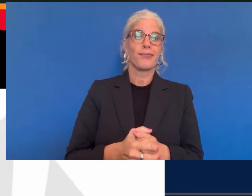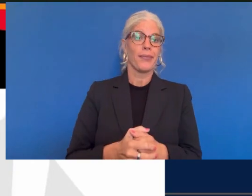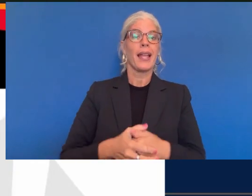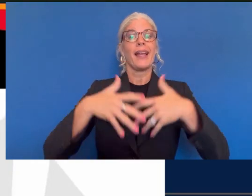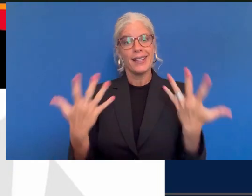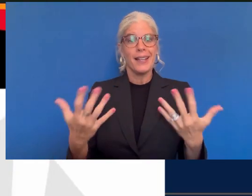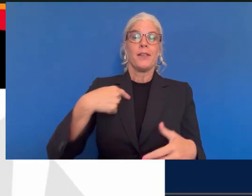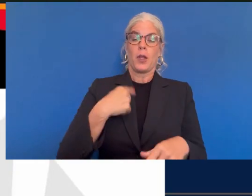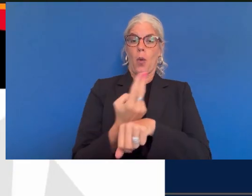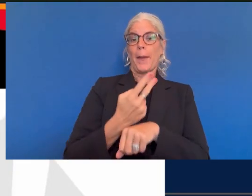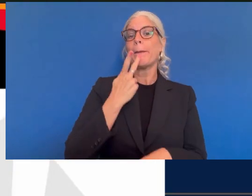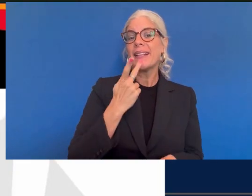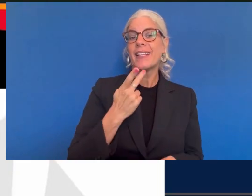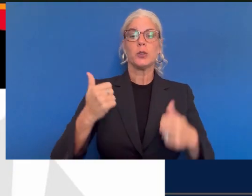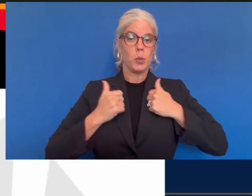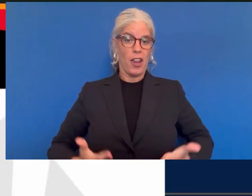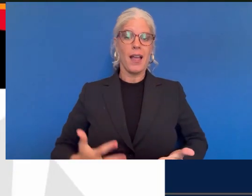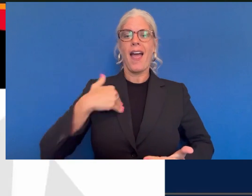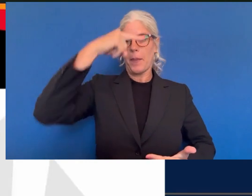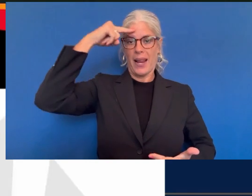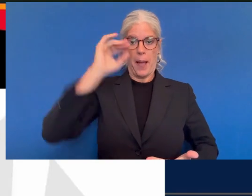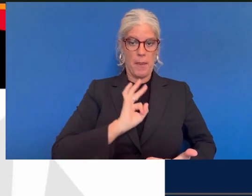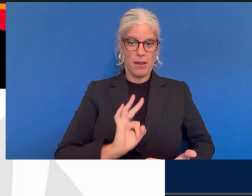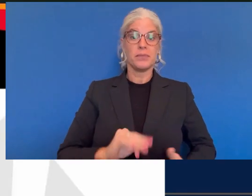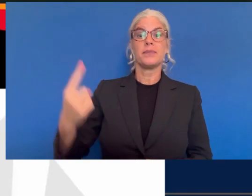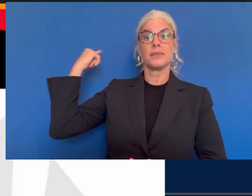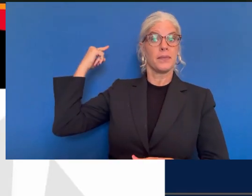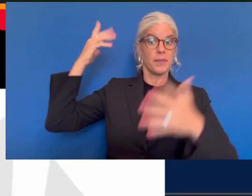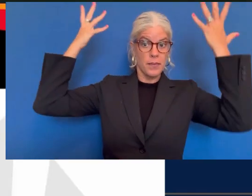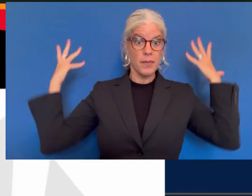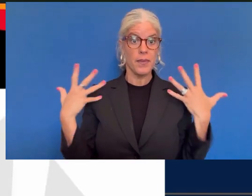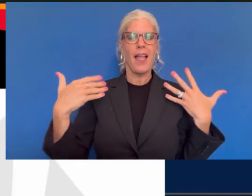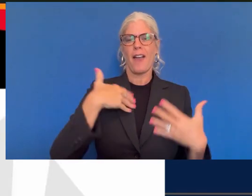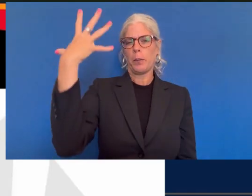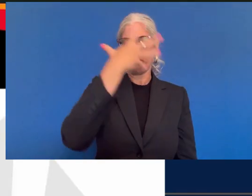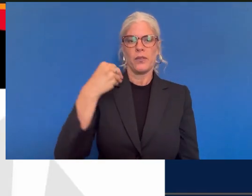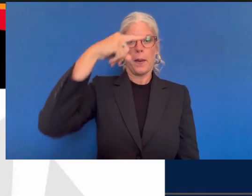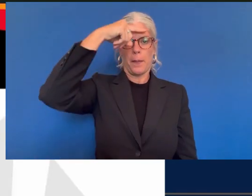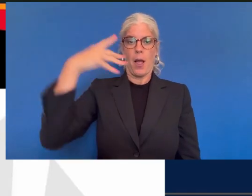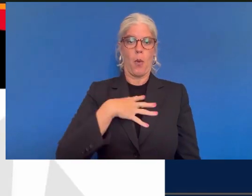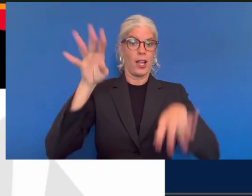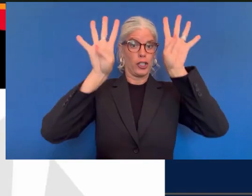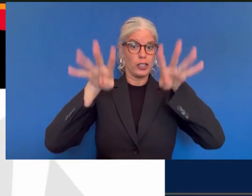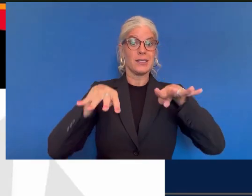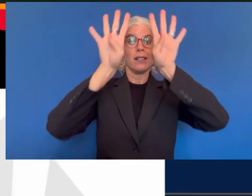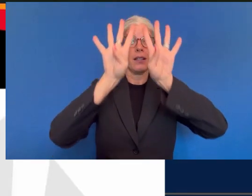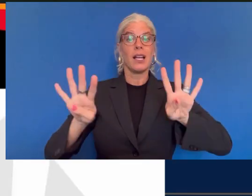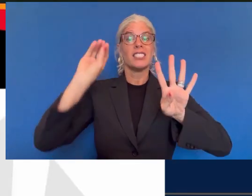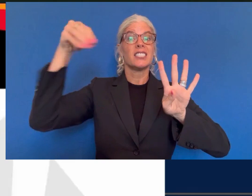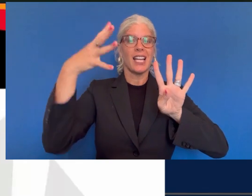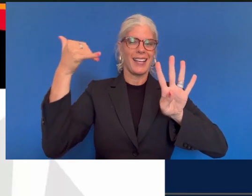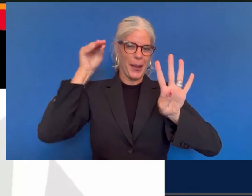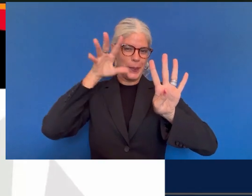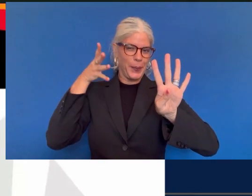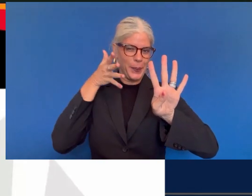happening in my life. I'm wearing a pink sweater with black buttons, and my background, there's a beautiful black and white curtain with the